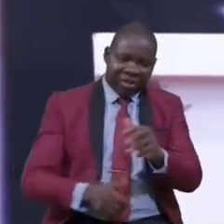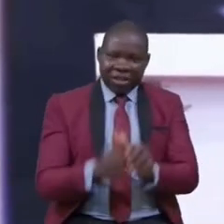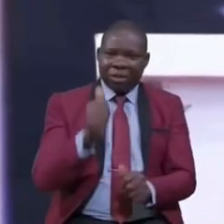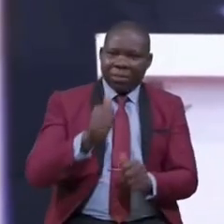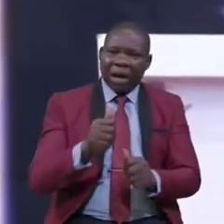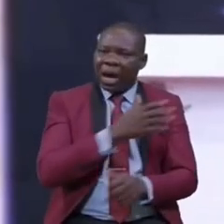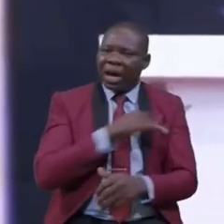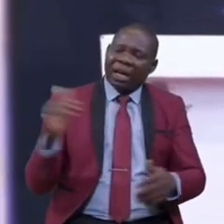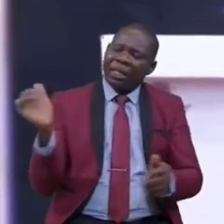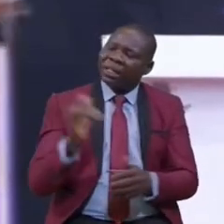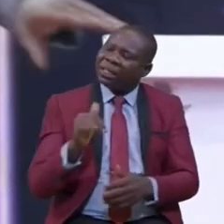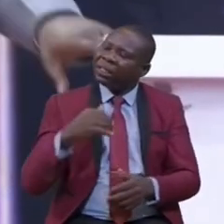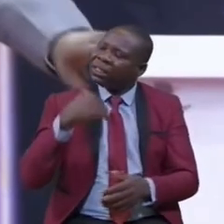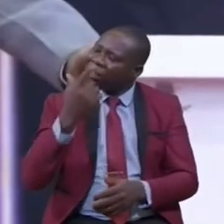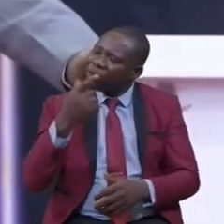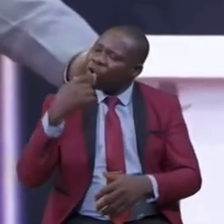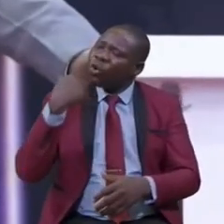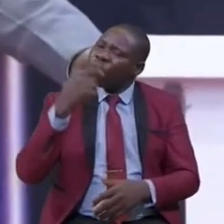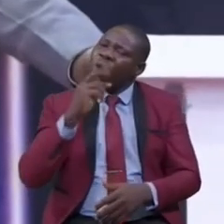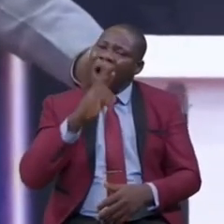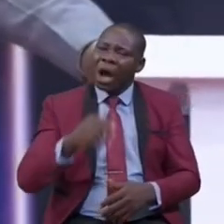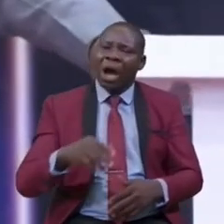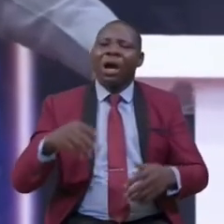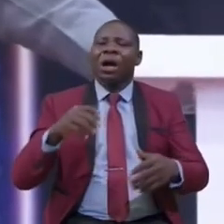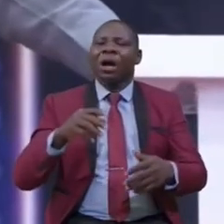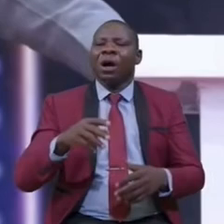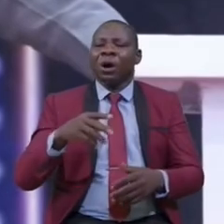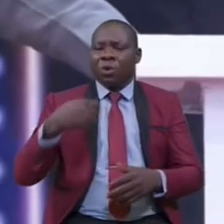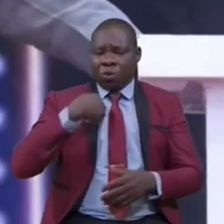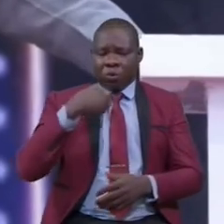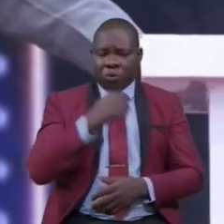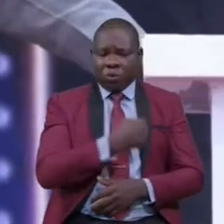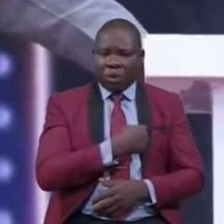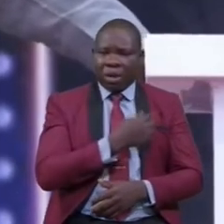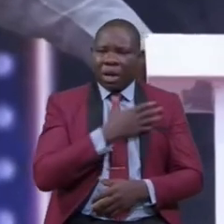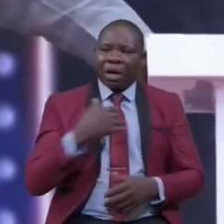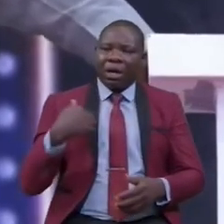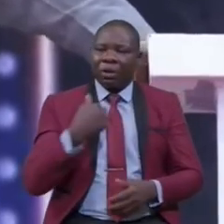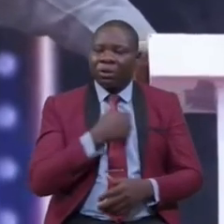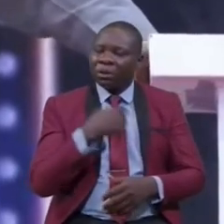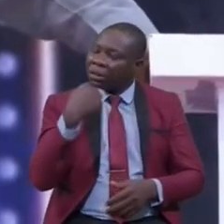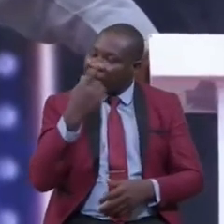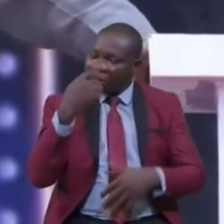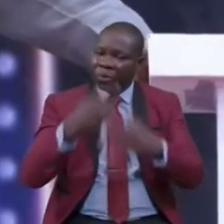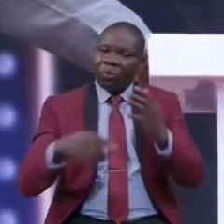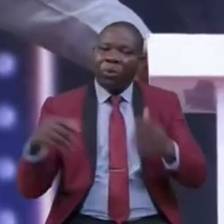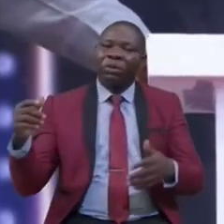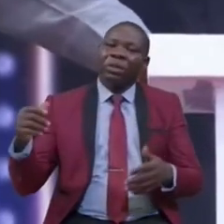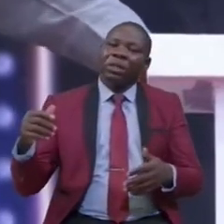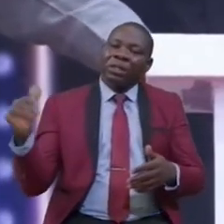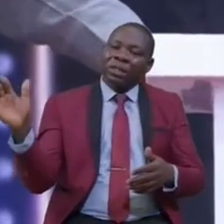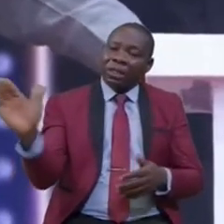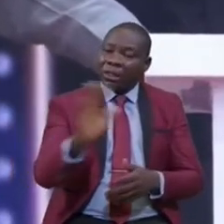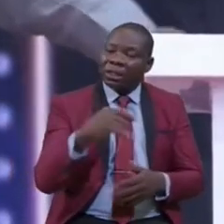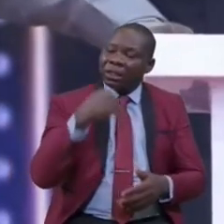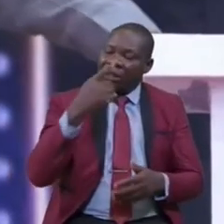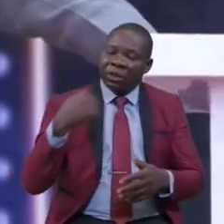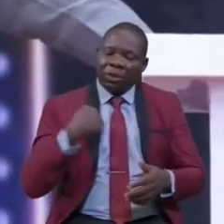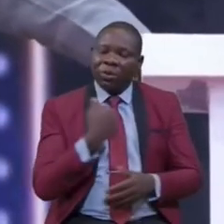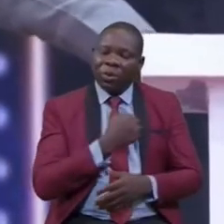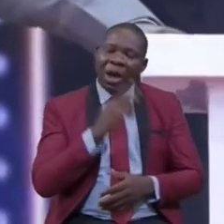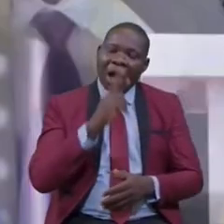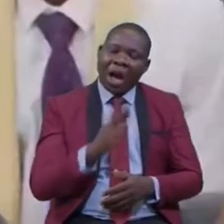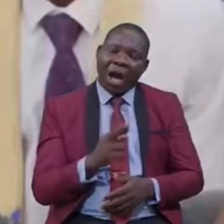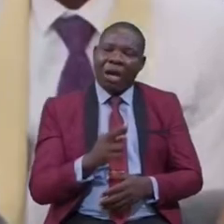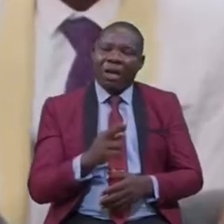say we are. They say we are Deeper Christian Life. And then we joined ministry to